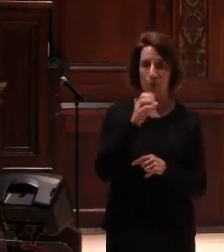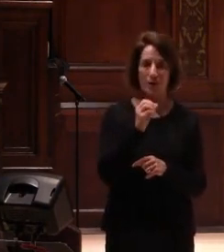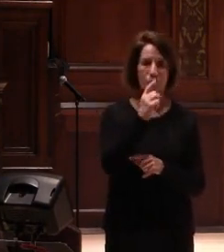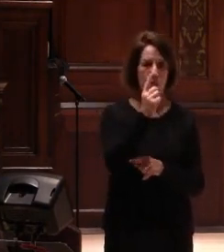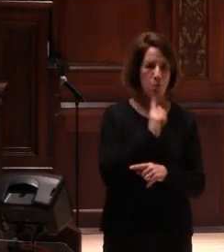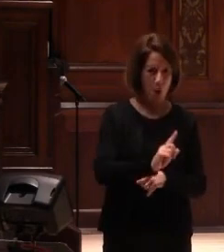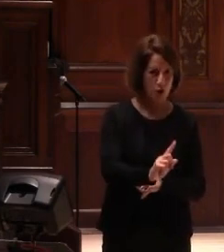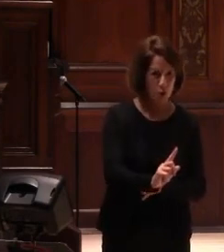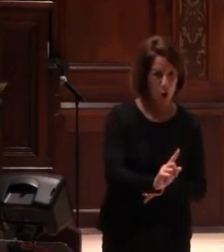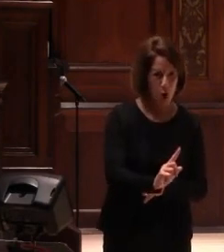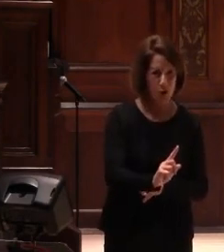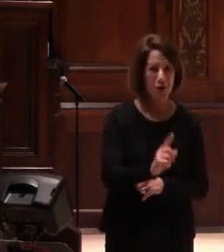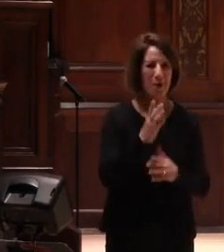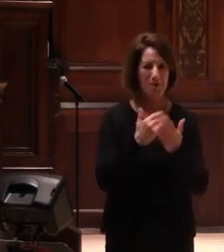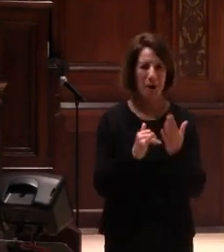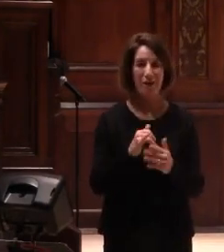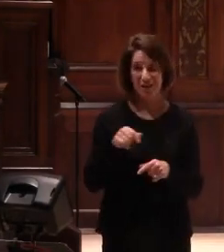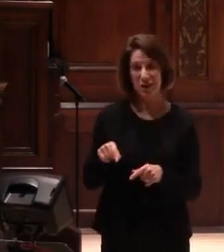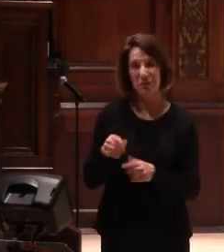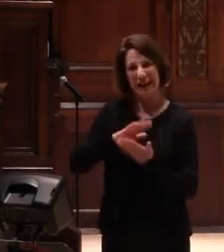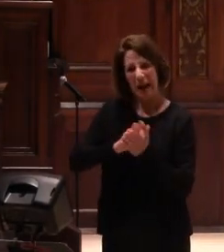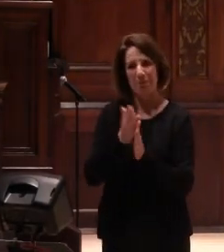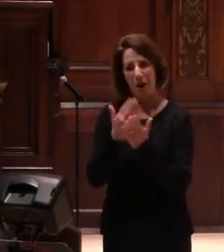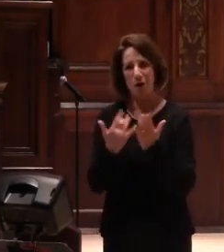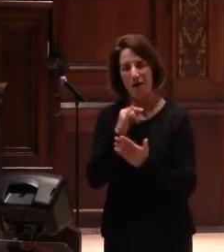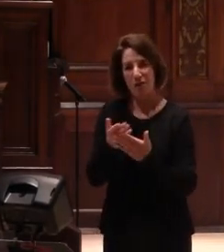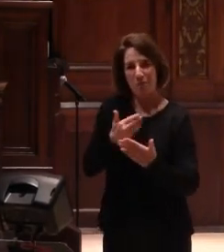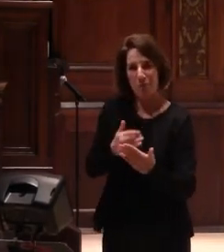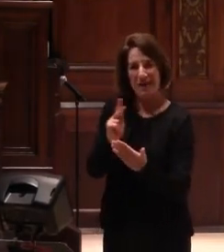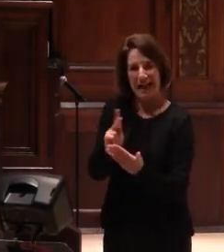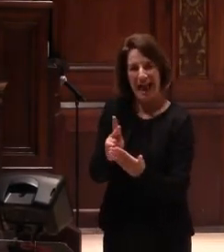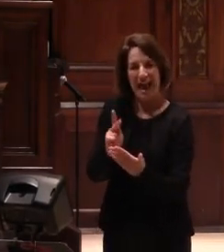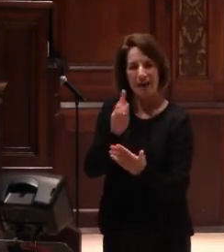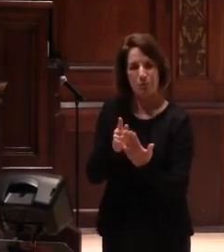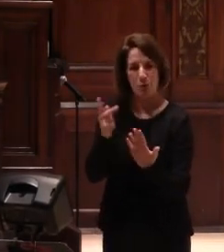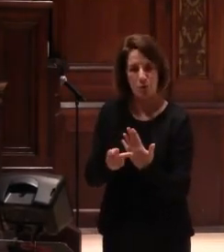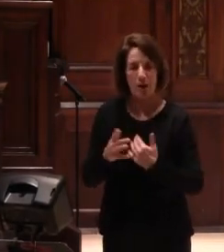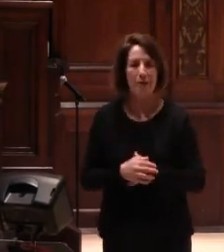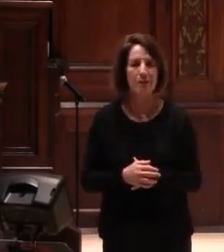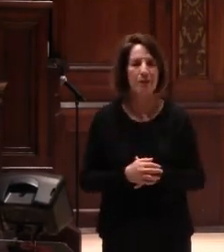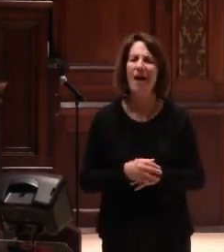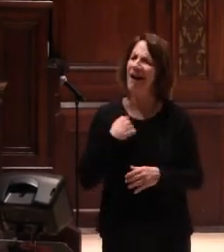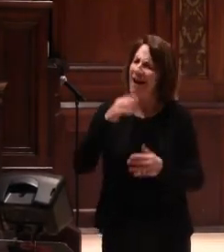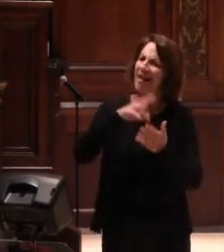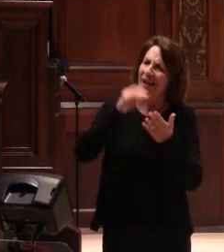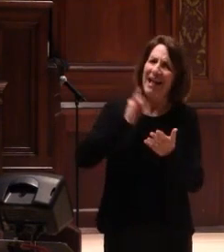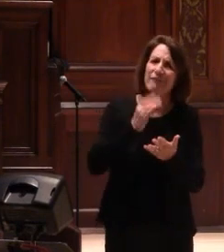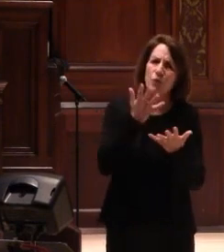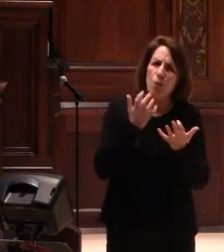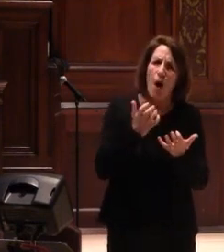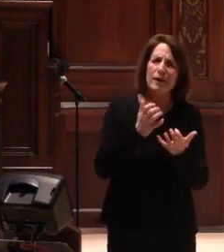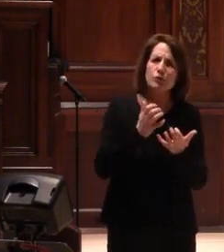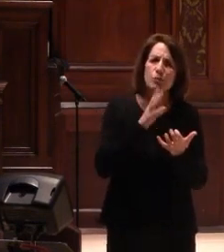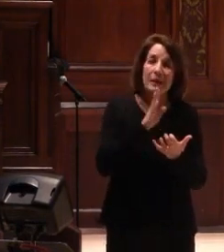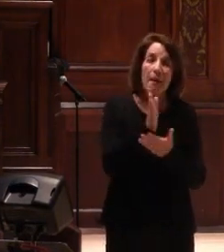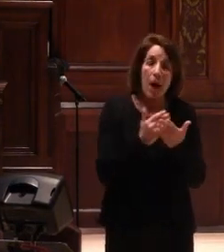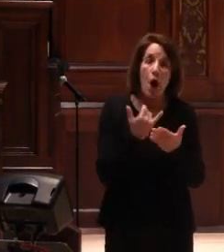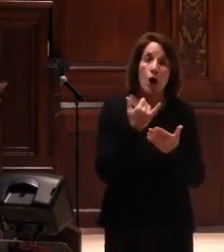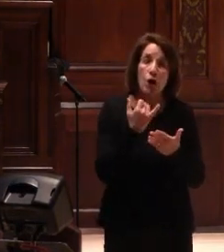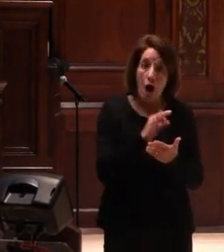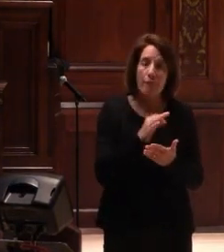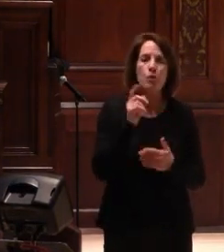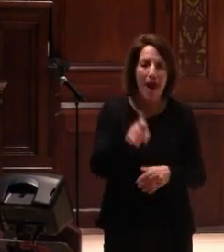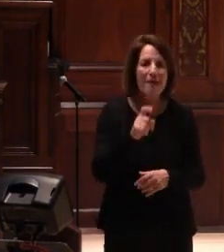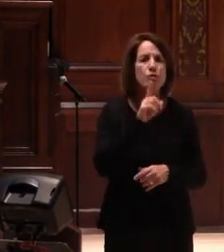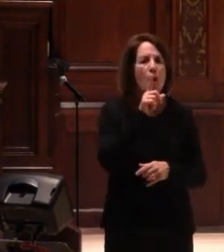the 3 and 4 pre-K program. I really learned that if you want to feel a part of, you have to actually be here. We